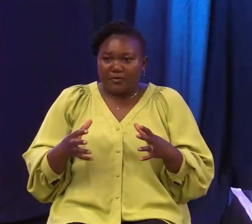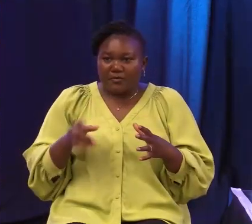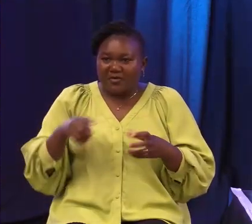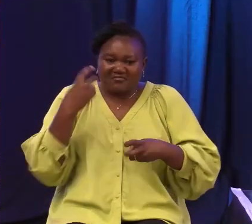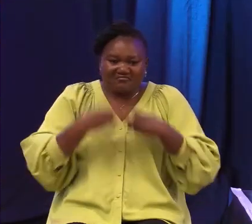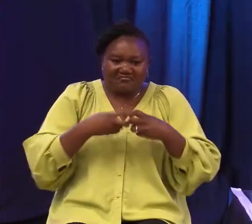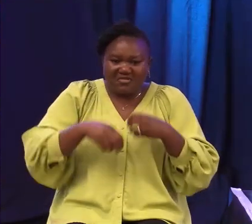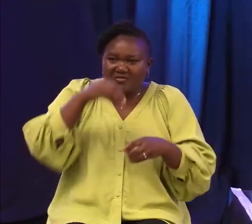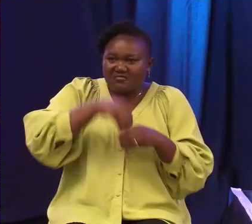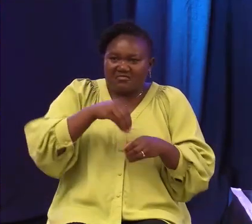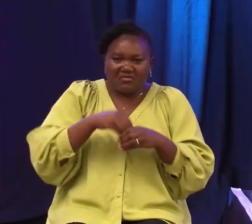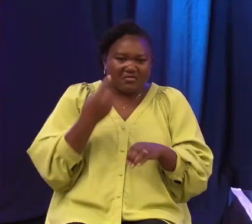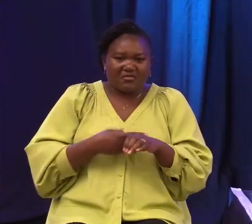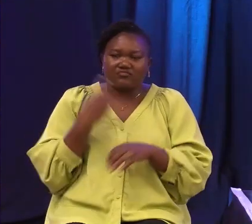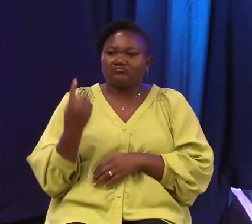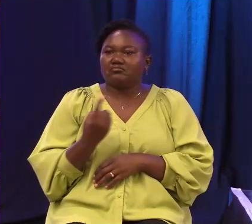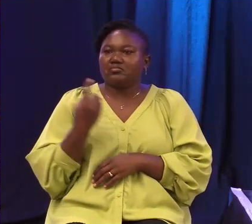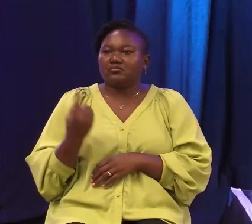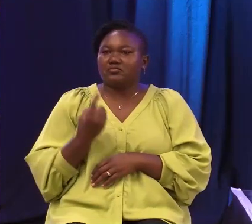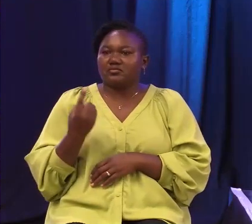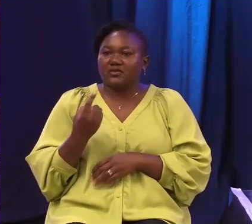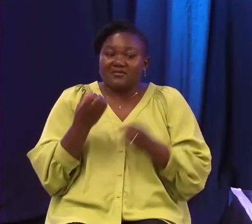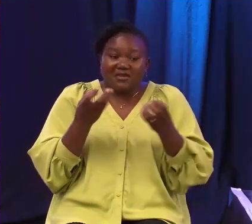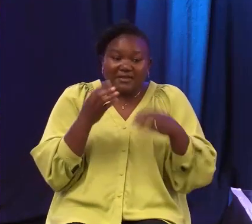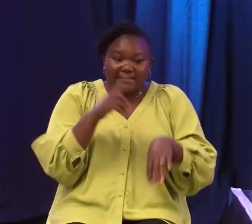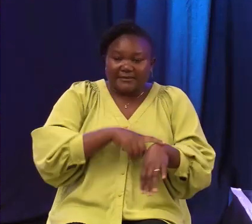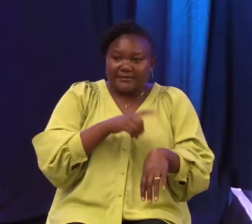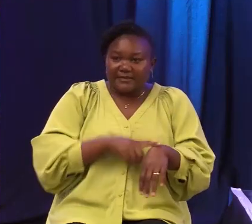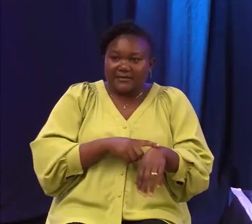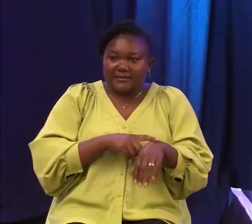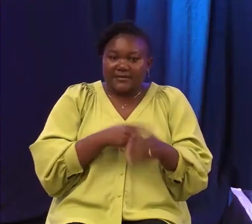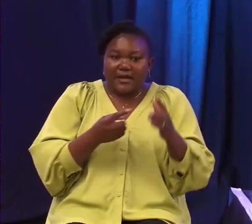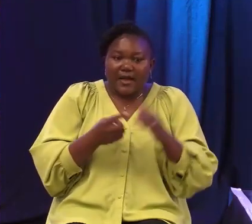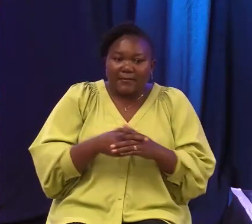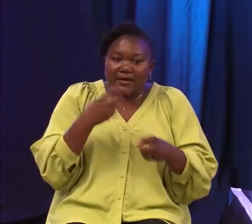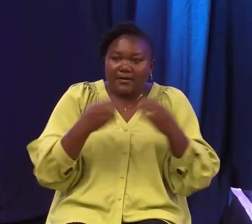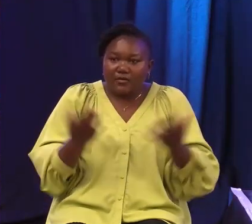and most vulnerable, and too often it happens within their own families.